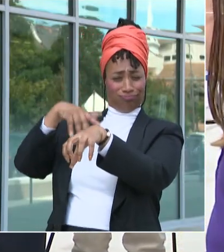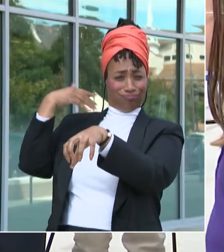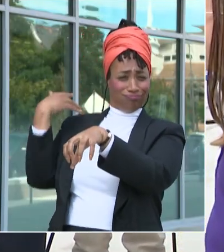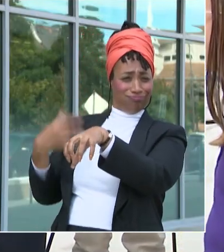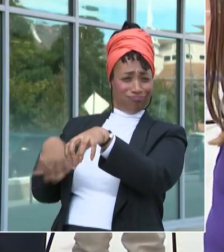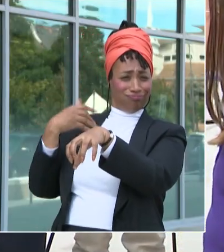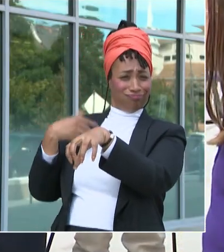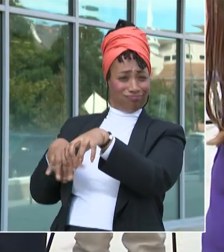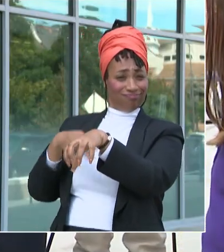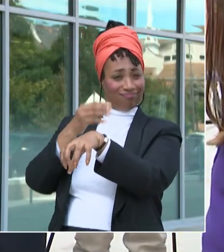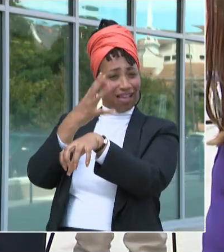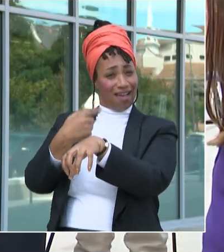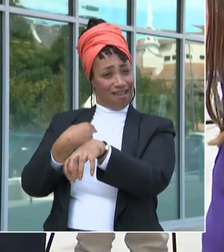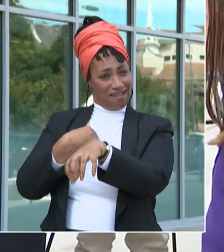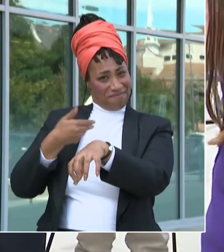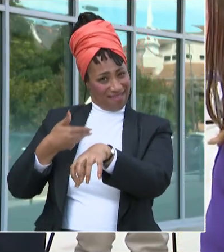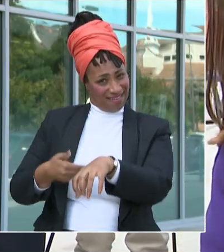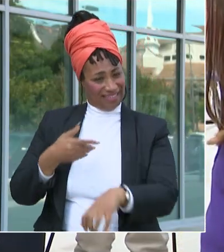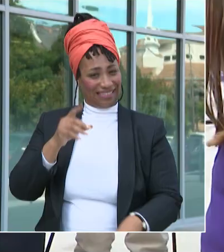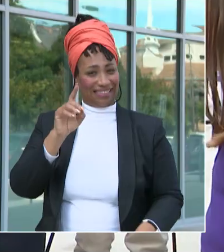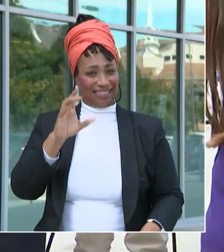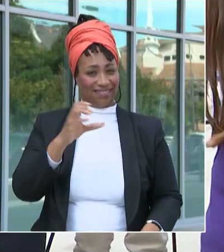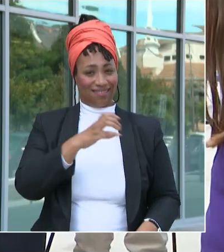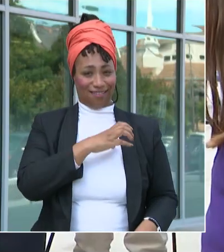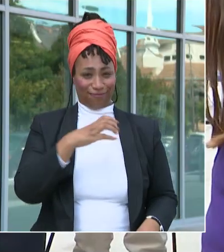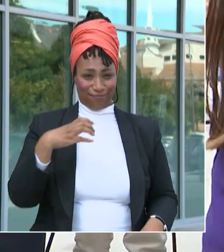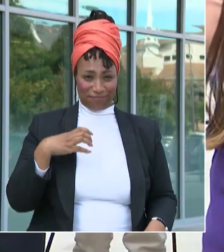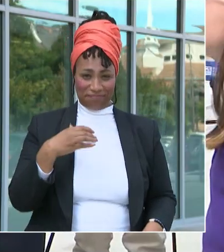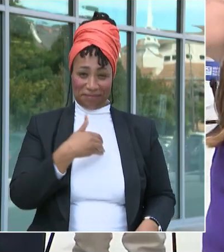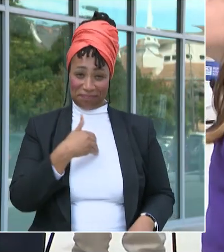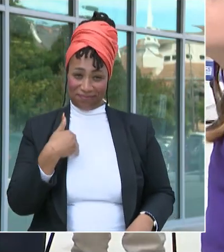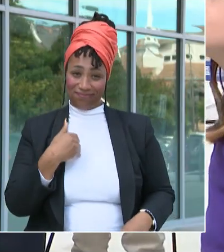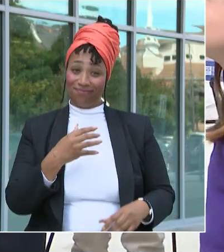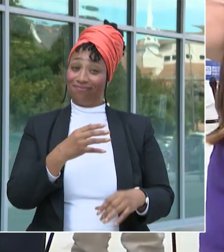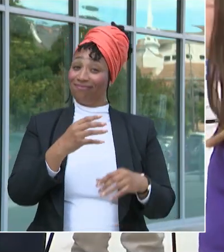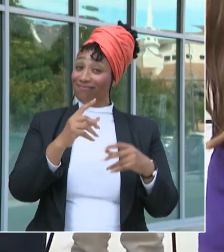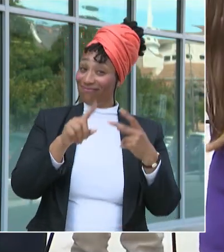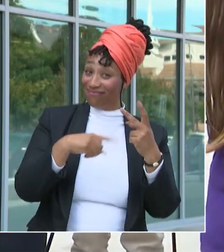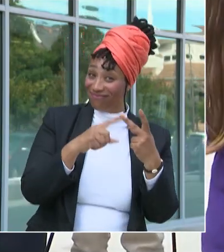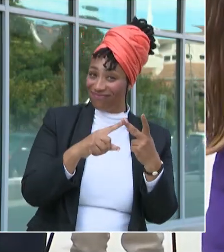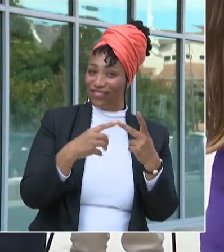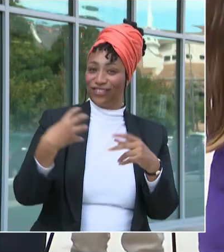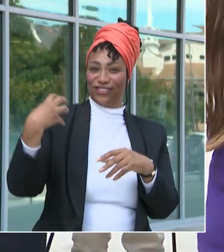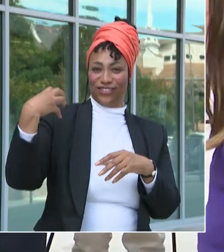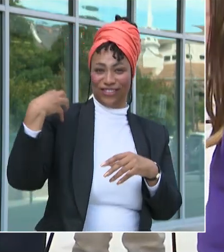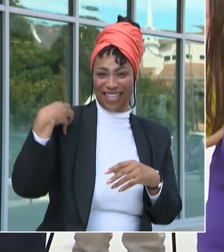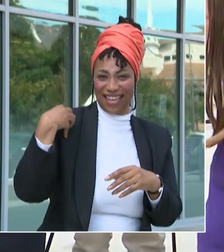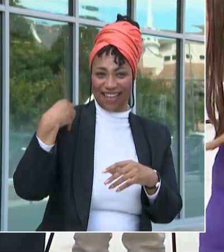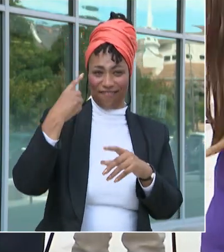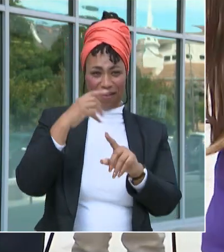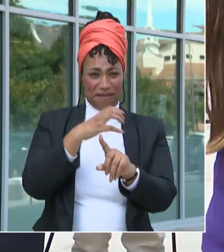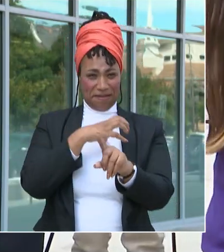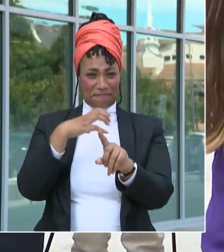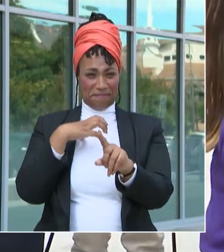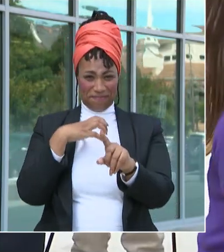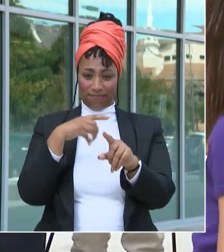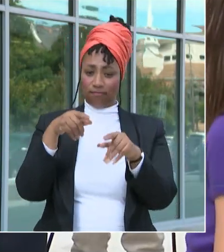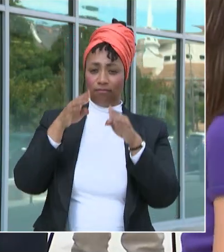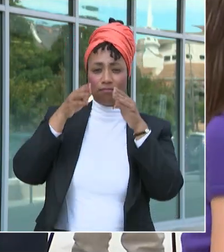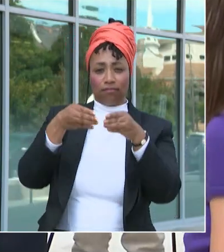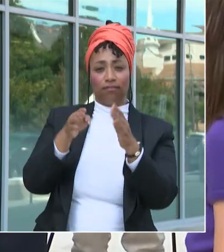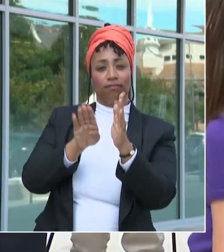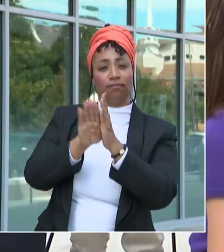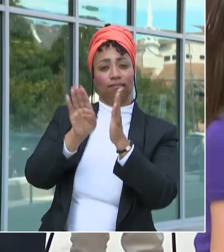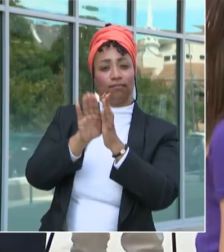of the Committee on Facilities, for its colorful windows, to its state-of-the-art learning spaces, to its clean energy infrastructure.